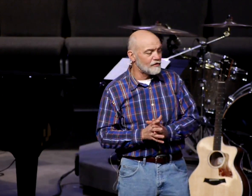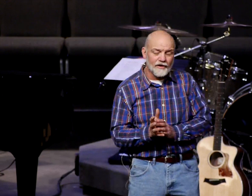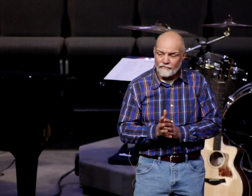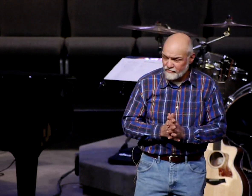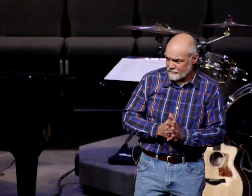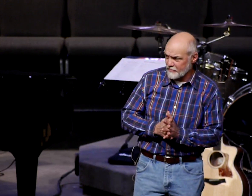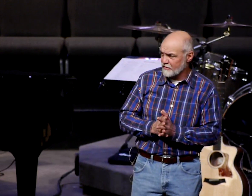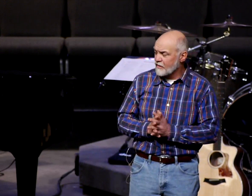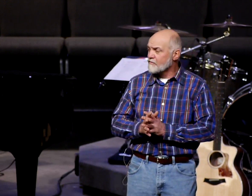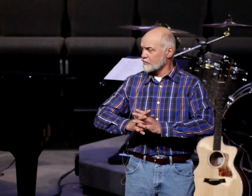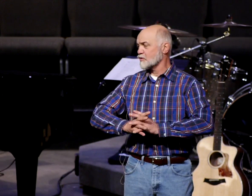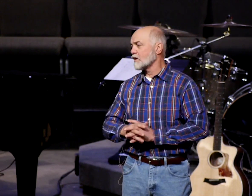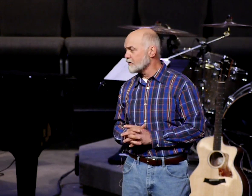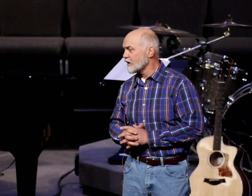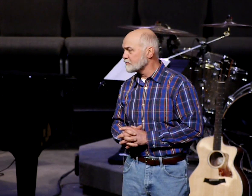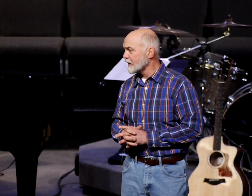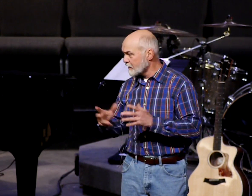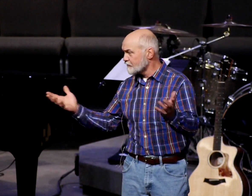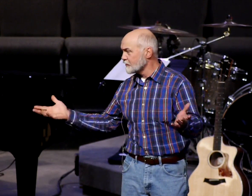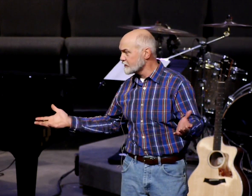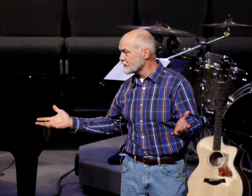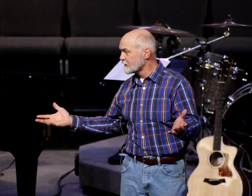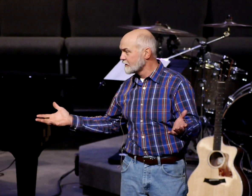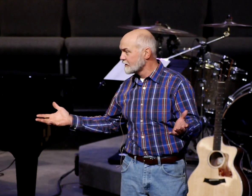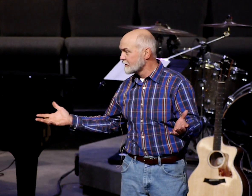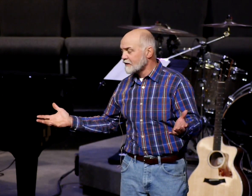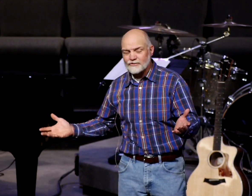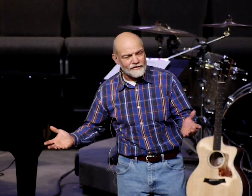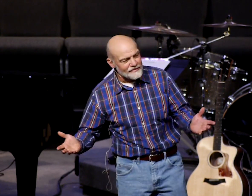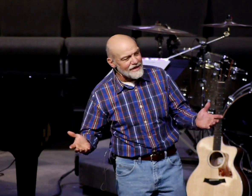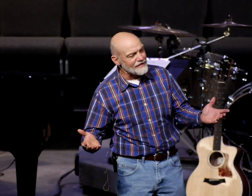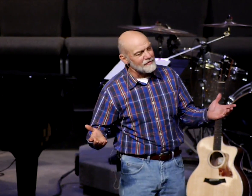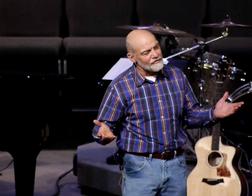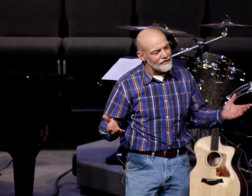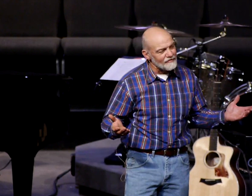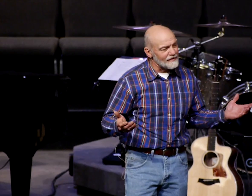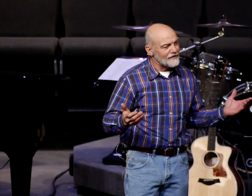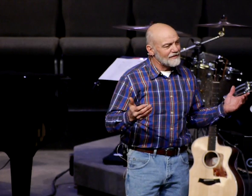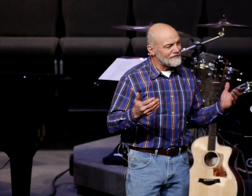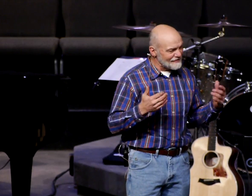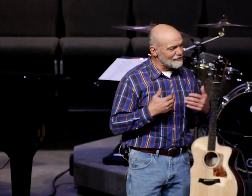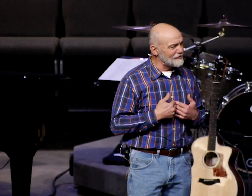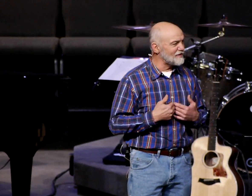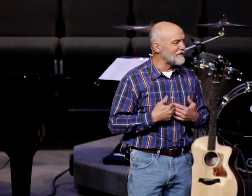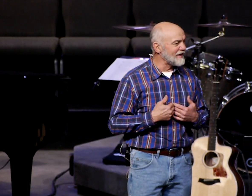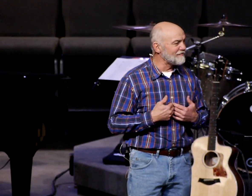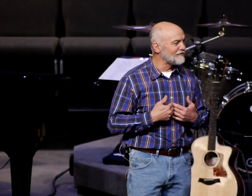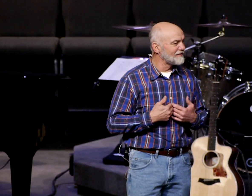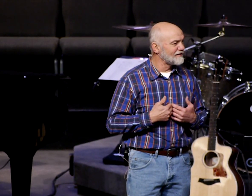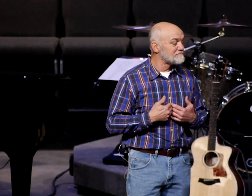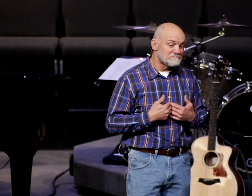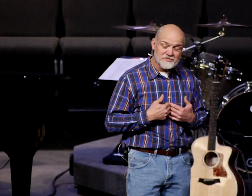would have been a great recipient for a total heart transplant in a few years. So I said, Doc, you mean the thing that killed me saved my